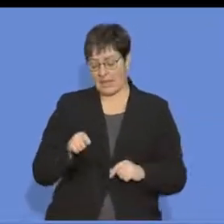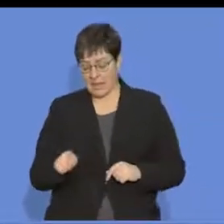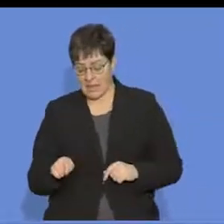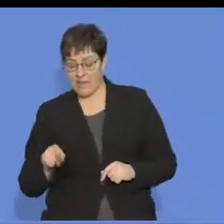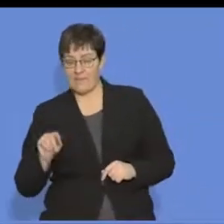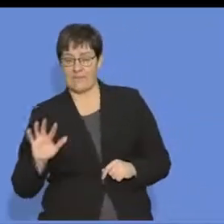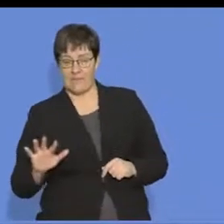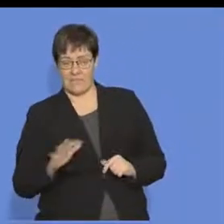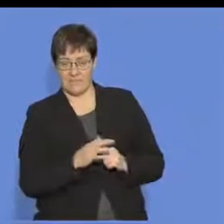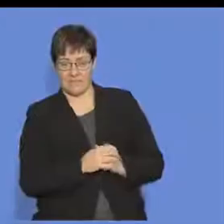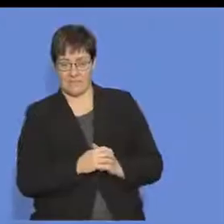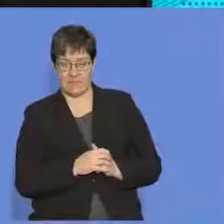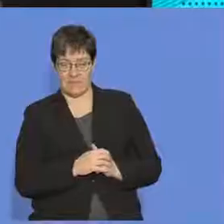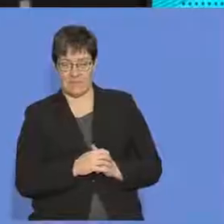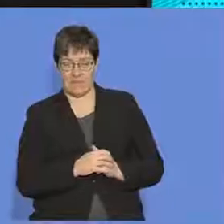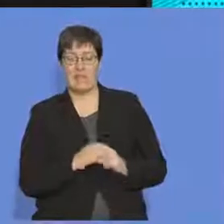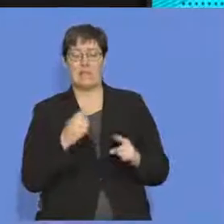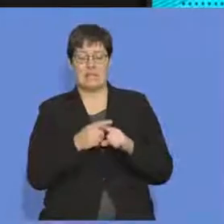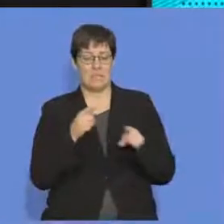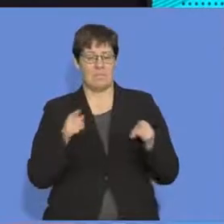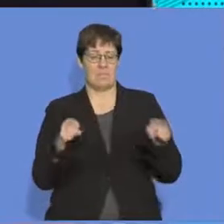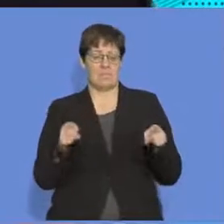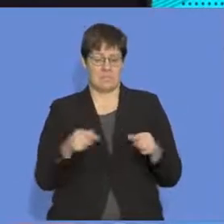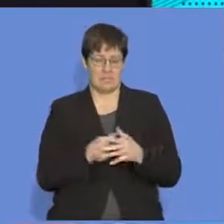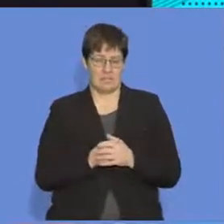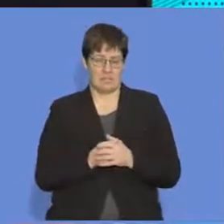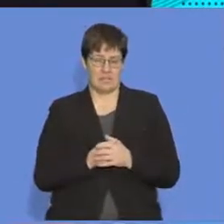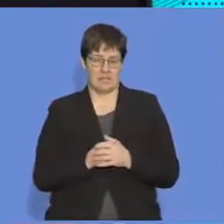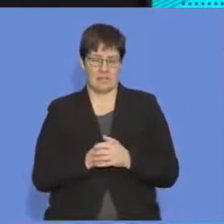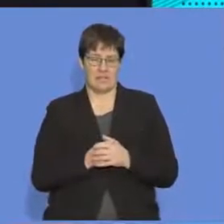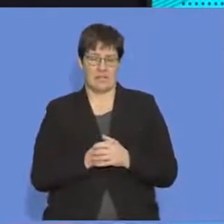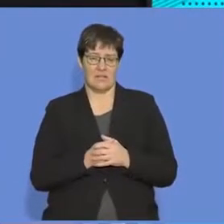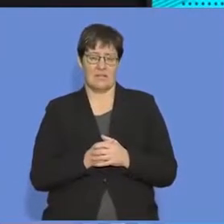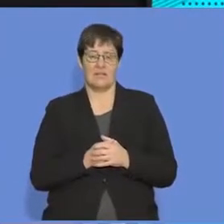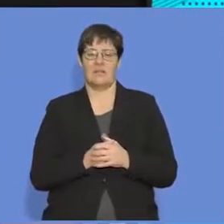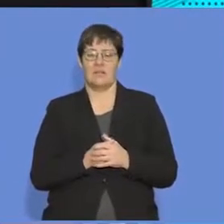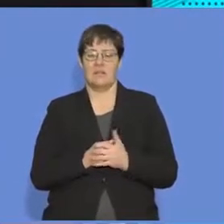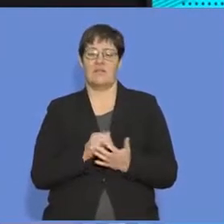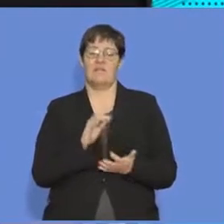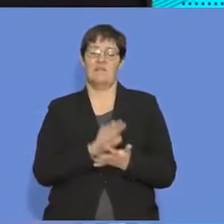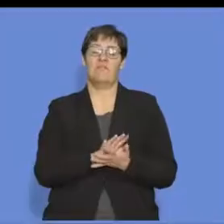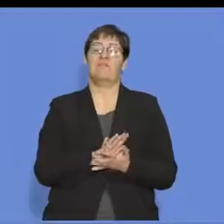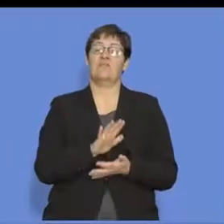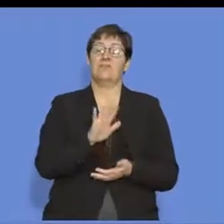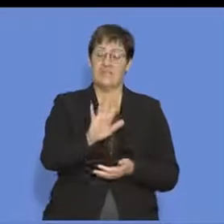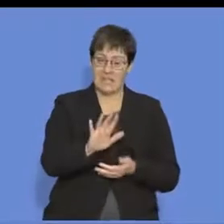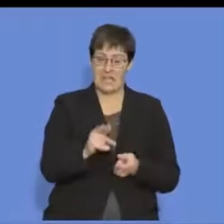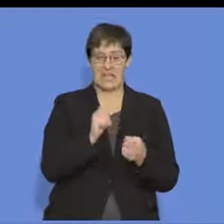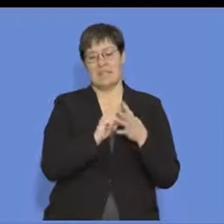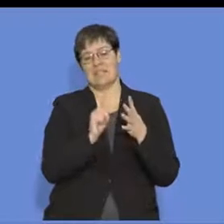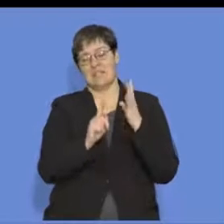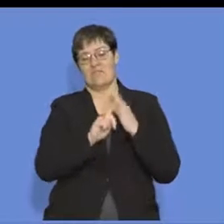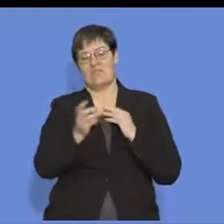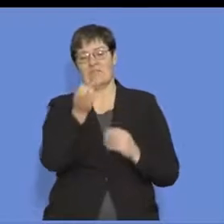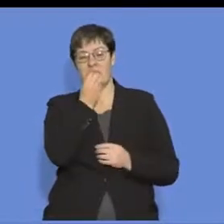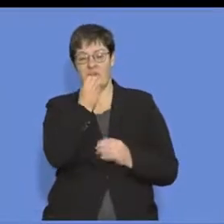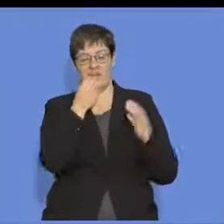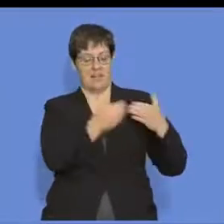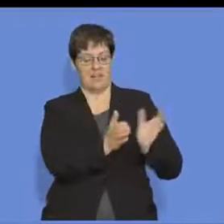the second one, we have 5. Then we multiply the 2, and we get this 15